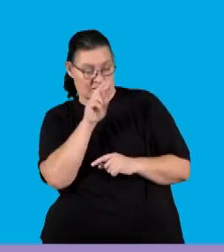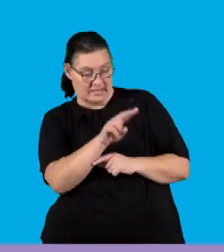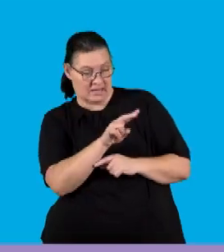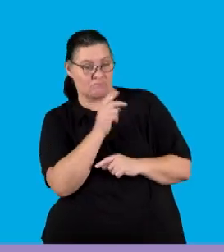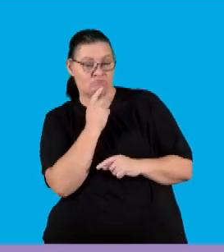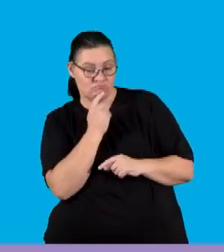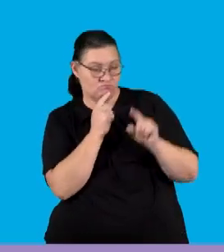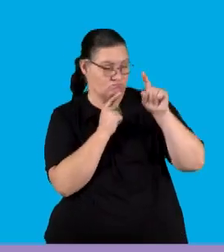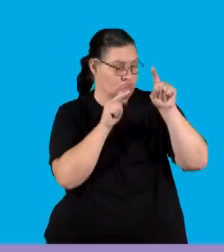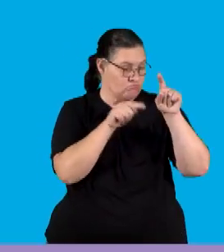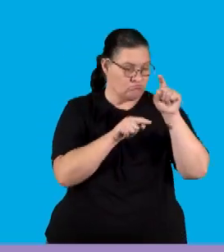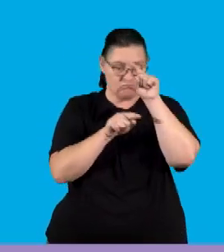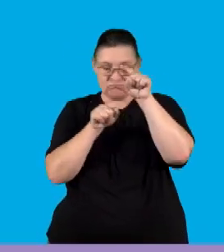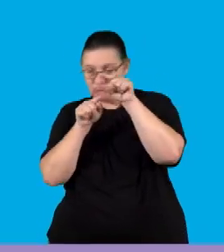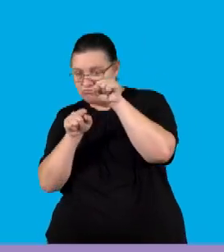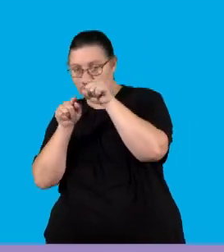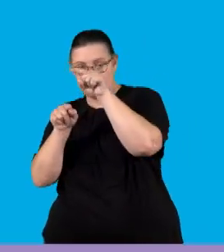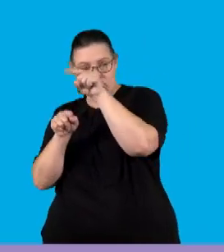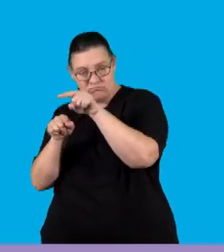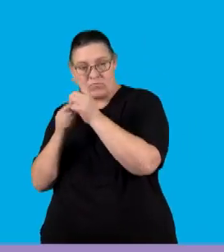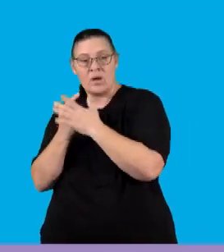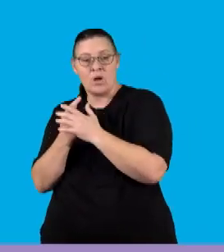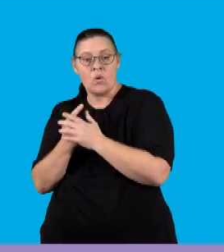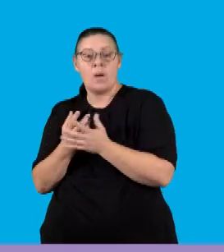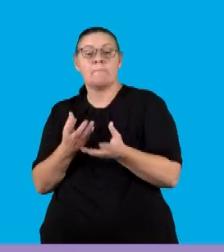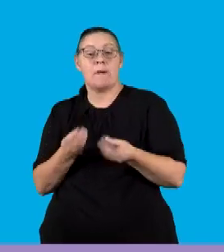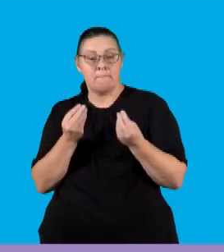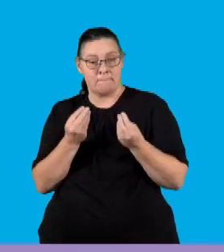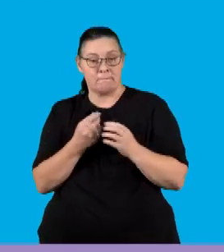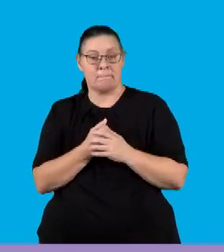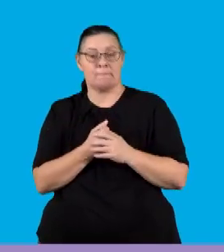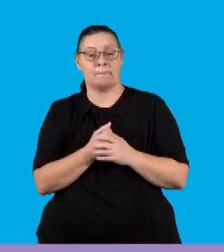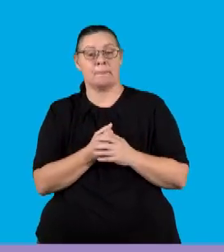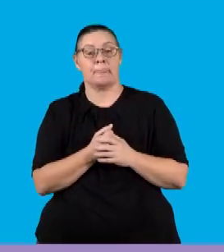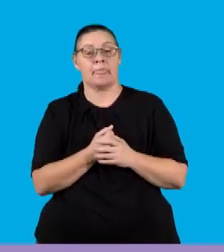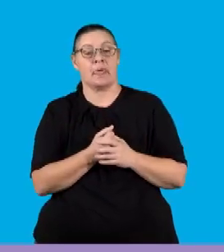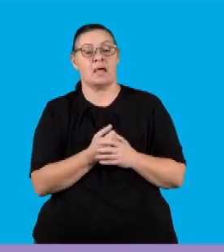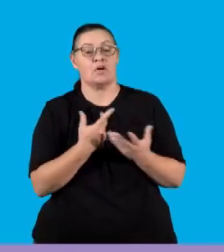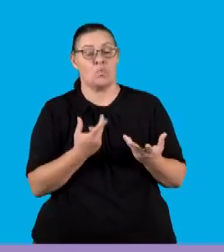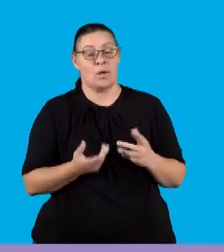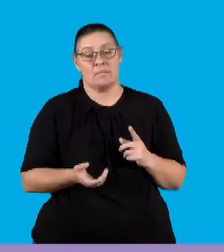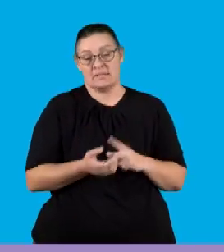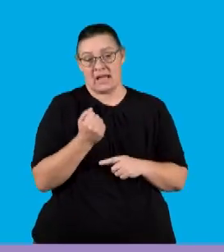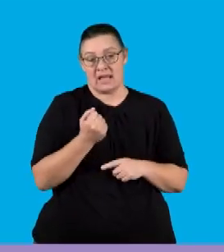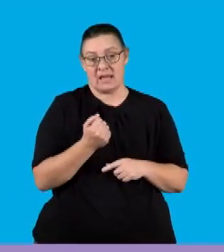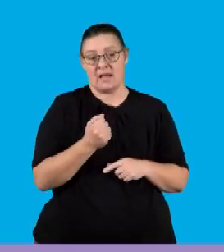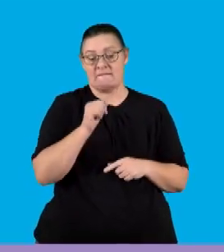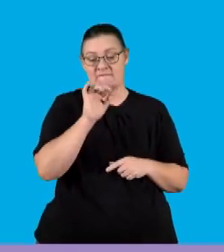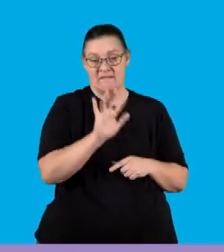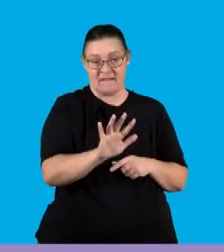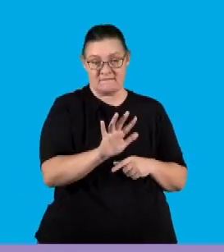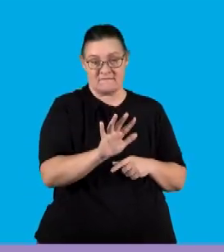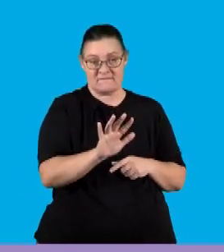seen between these consecutive numbers, or between these consecutive inputs. We are going to take the